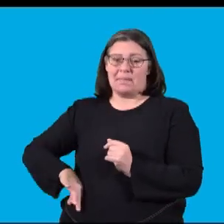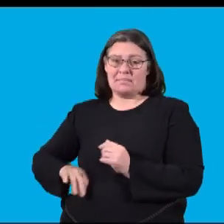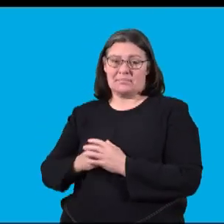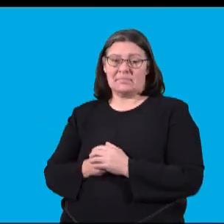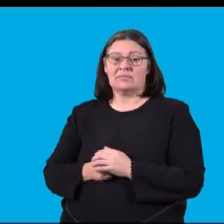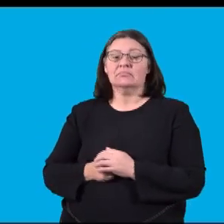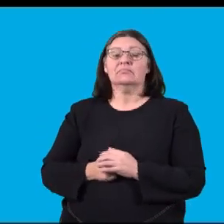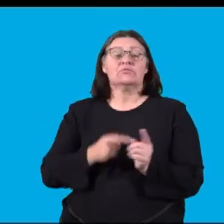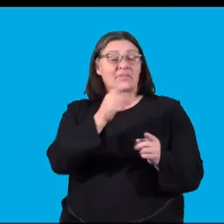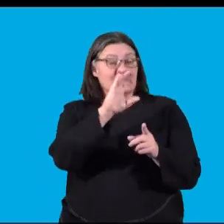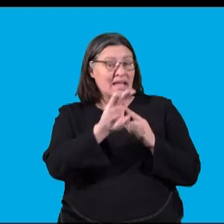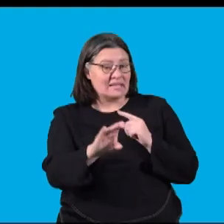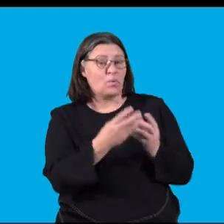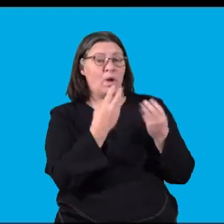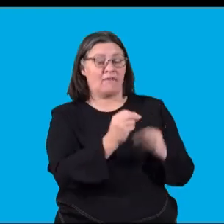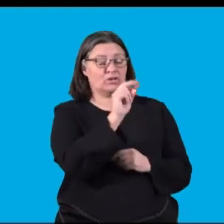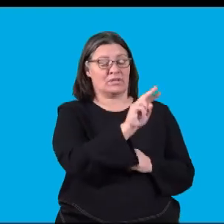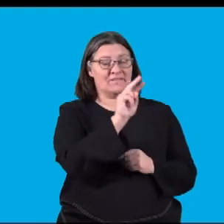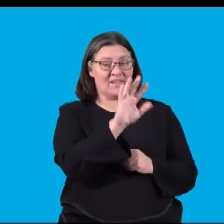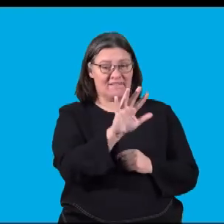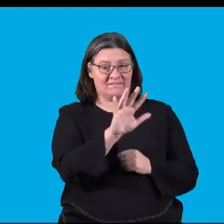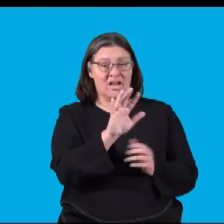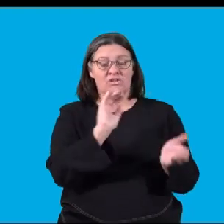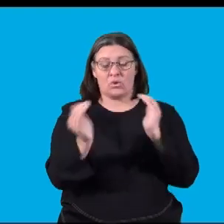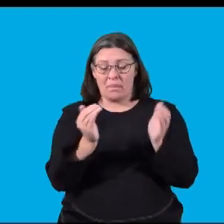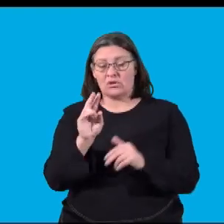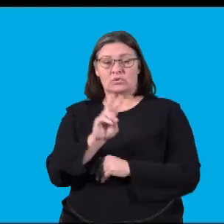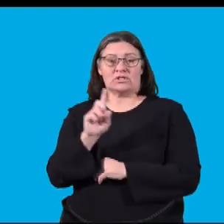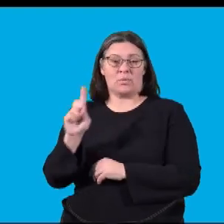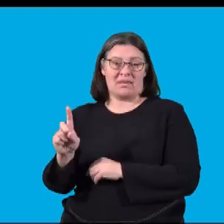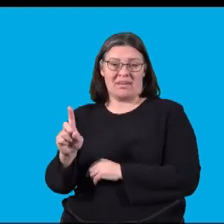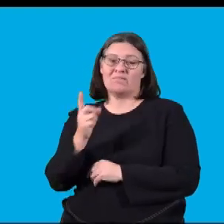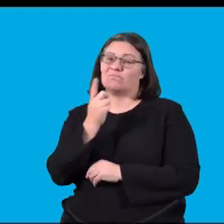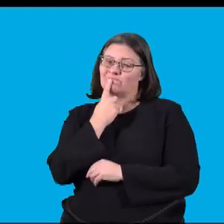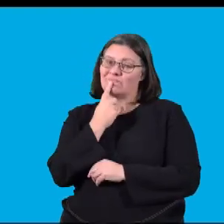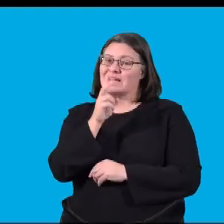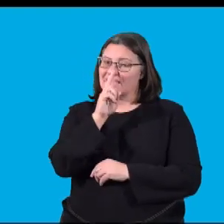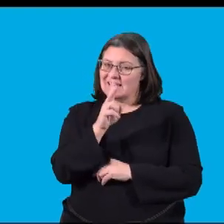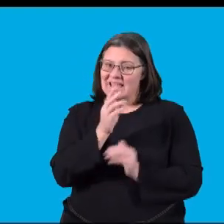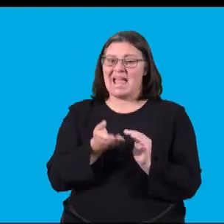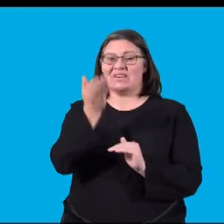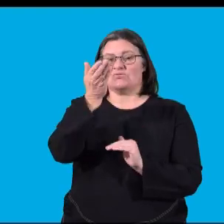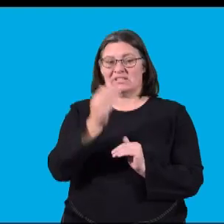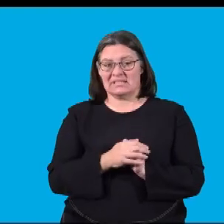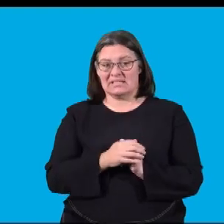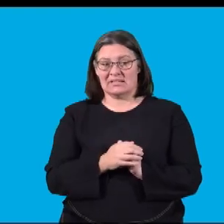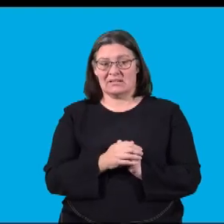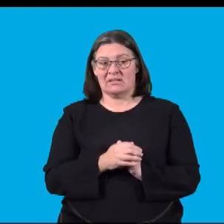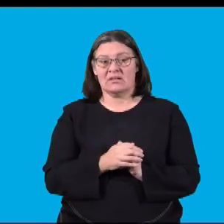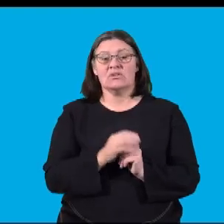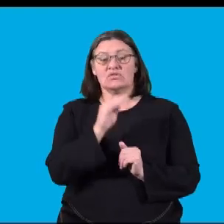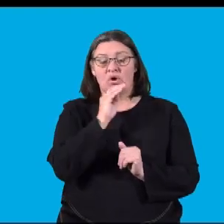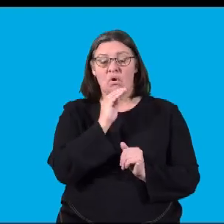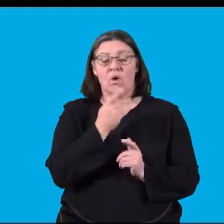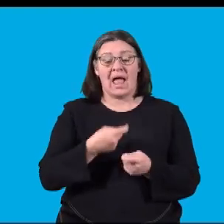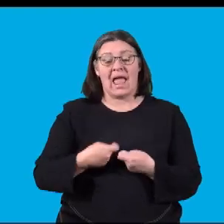this case, I have 25 as compared to 21. You can see it is an increase. So an increase is an